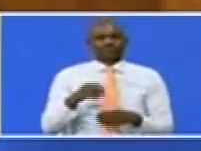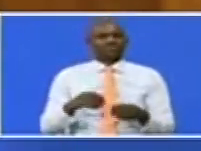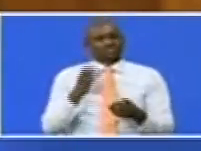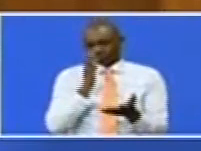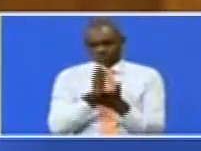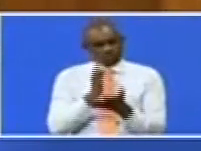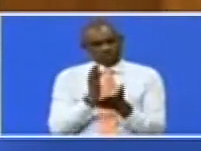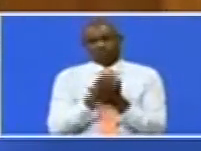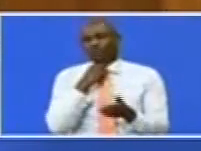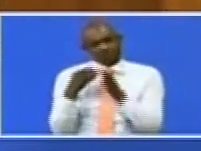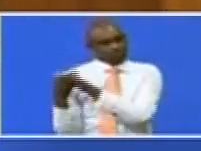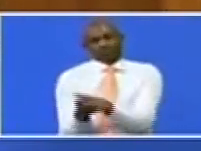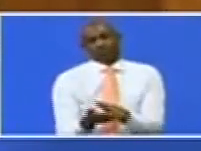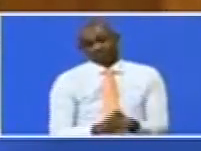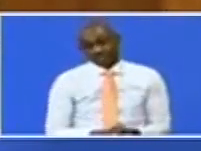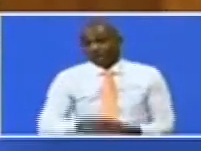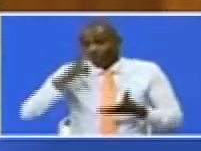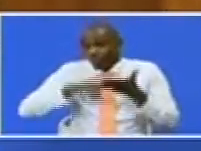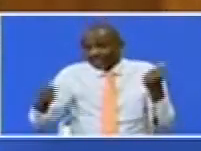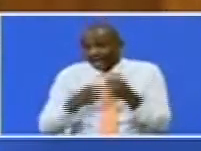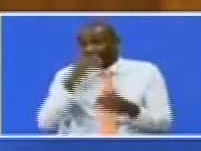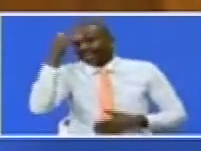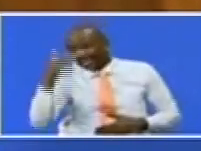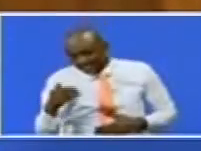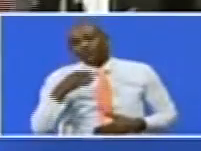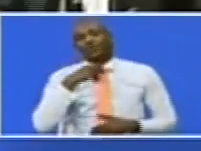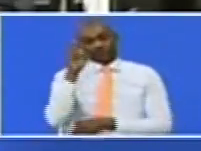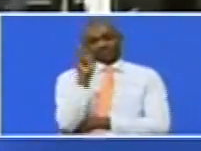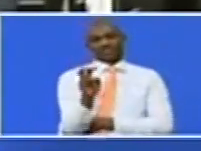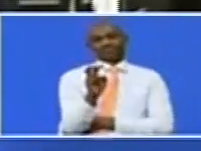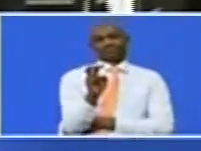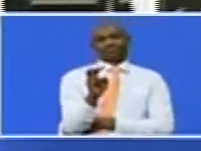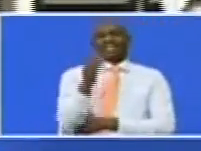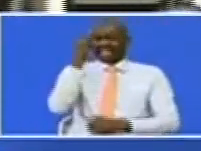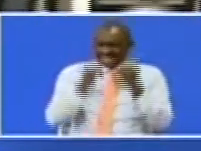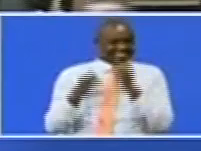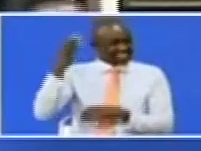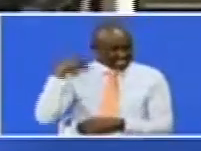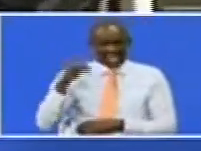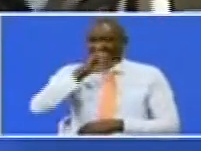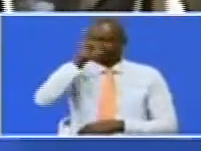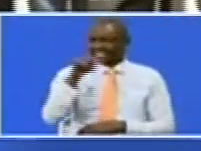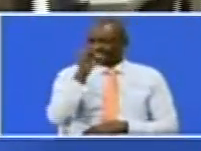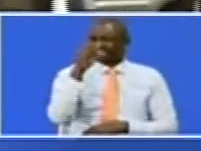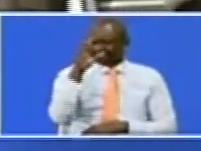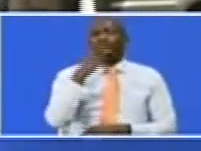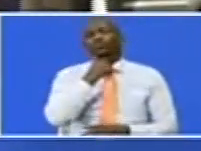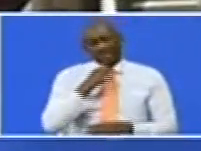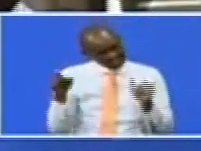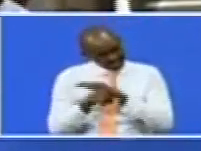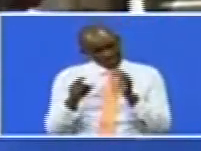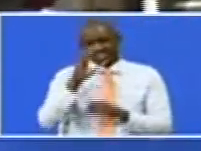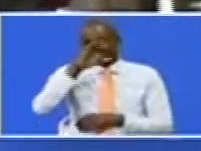case. What will happen next is what remains to be seen. Last year, the Judicial Service Commission wanted the Deputy